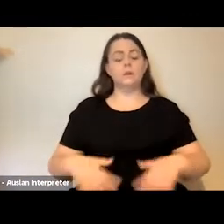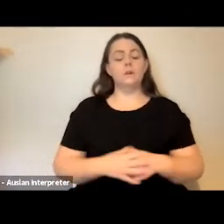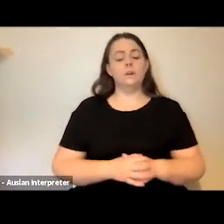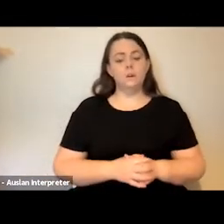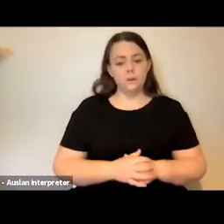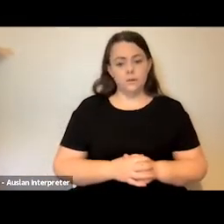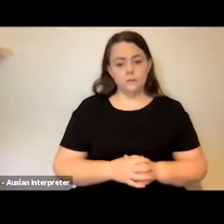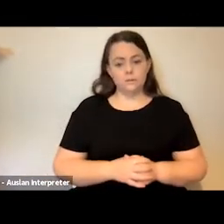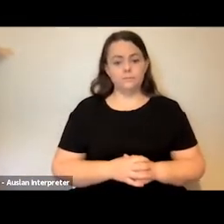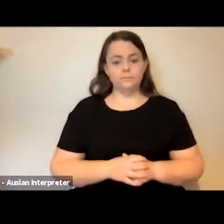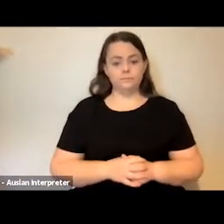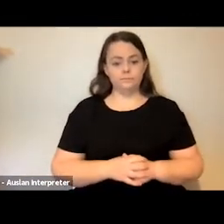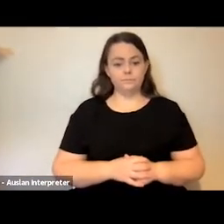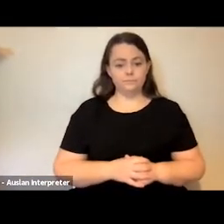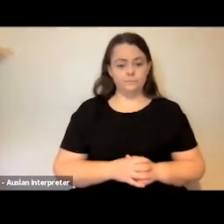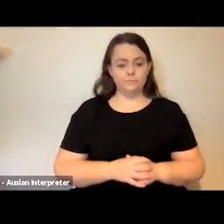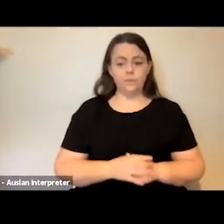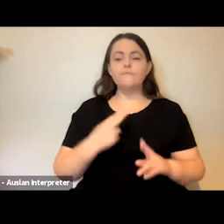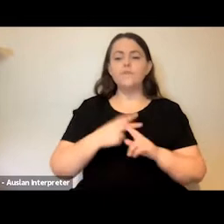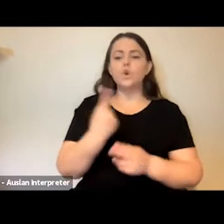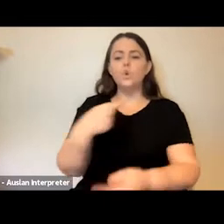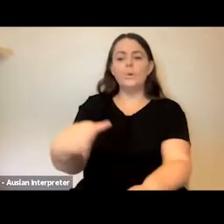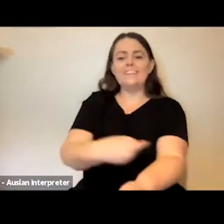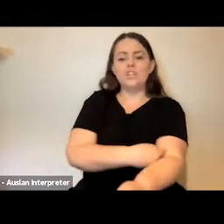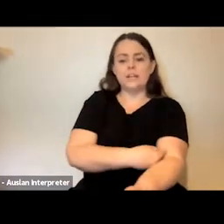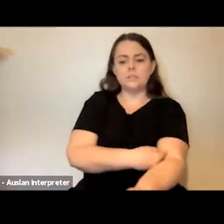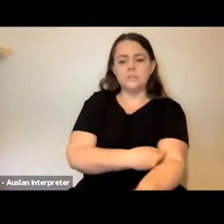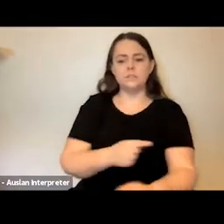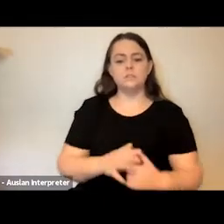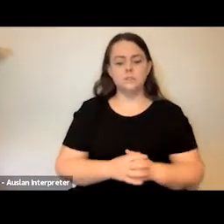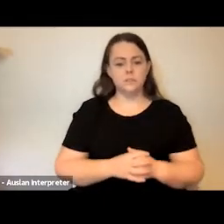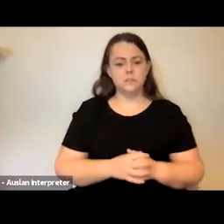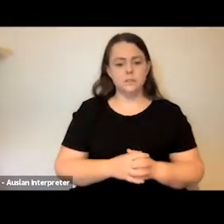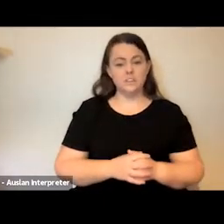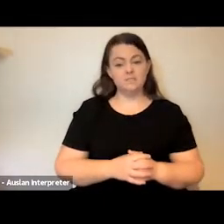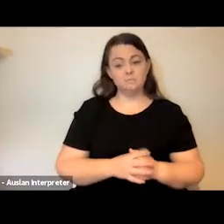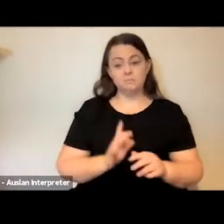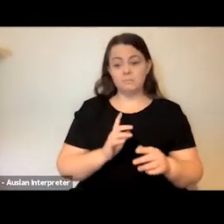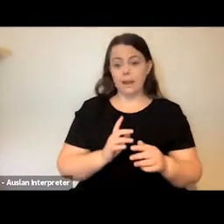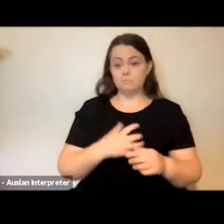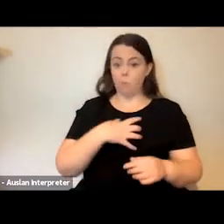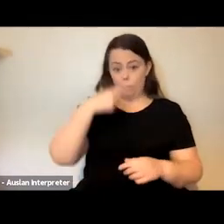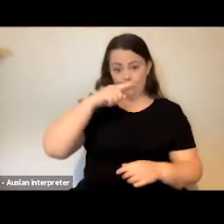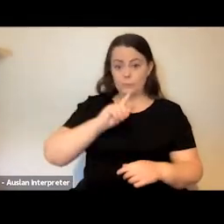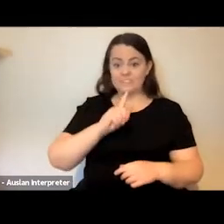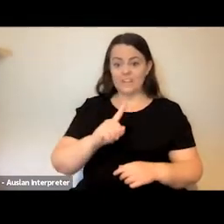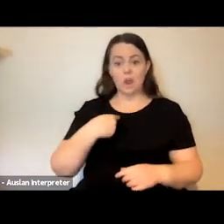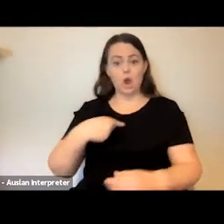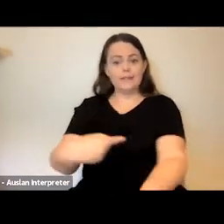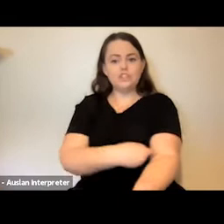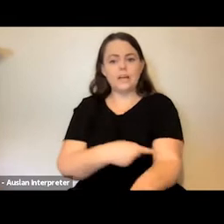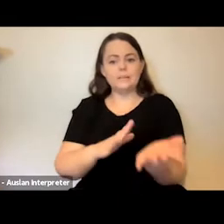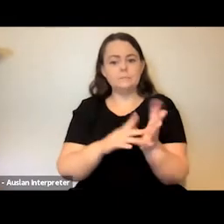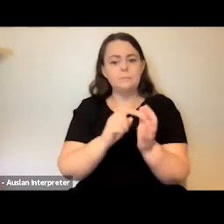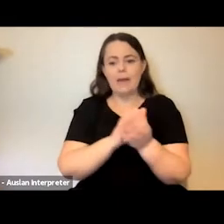who inject drugs reporting that methamphetamine was the drug injected most often in the past month. In comparison, our sample of